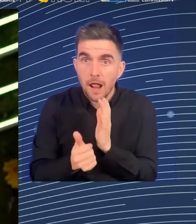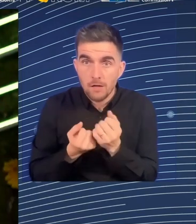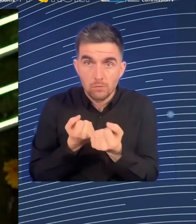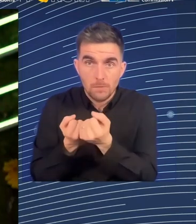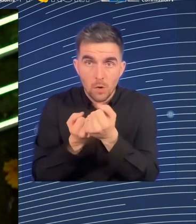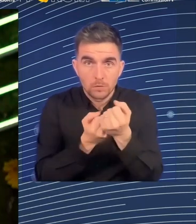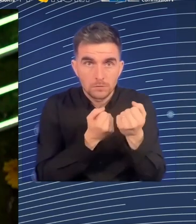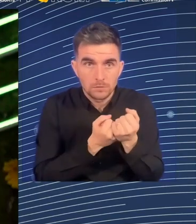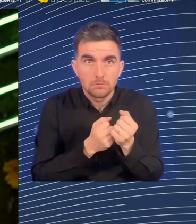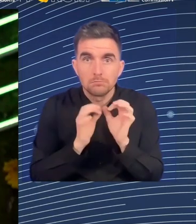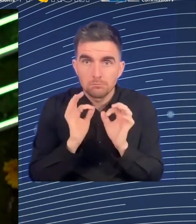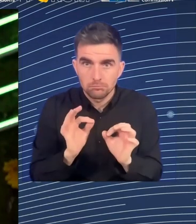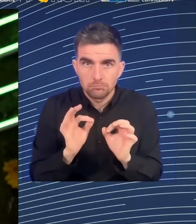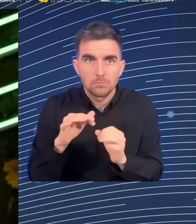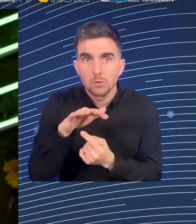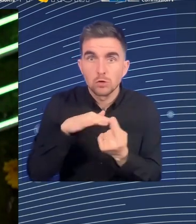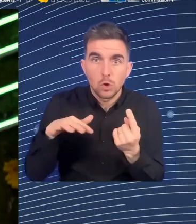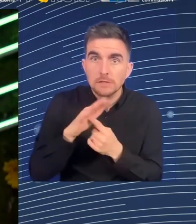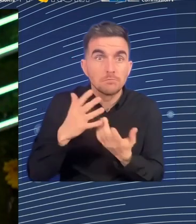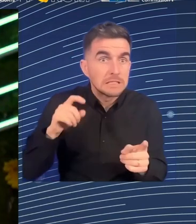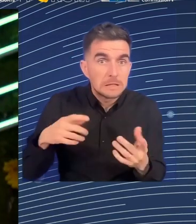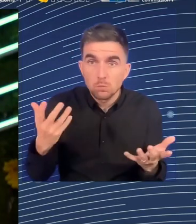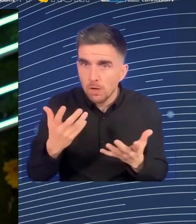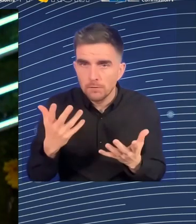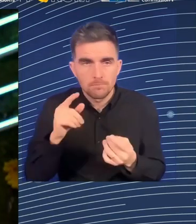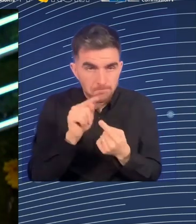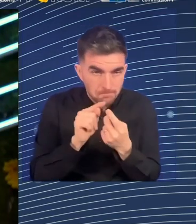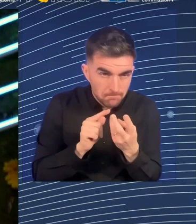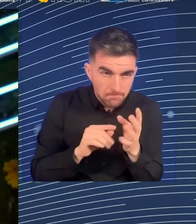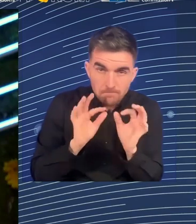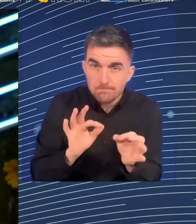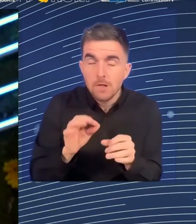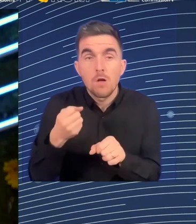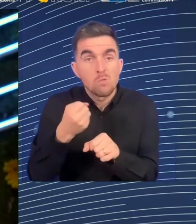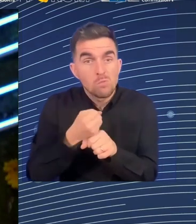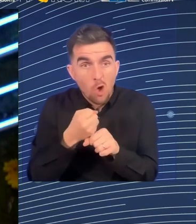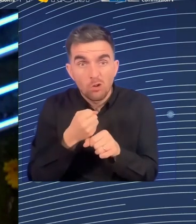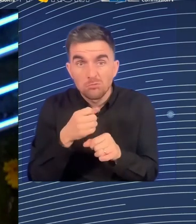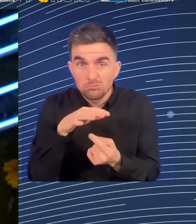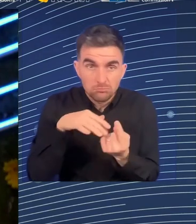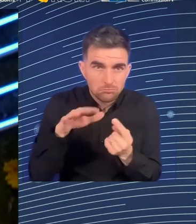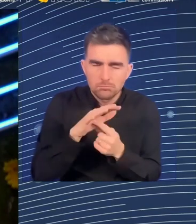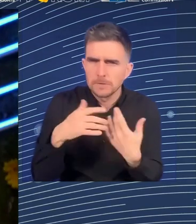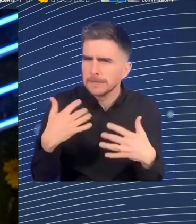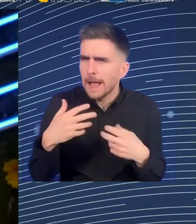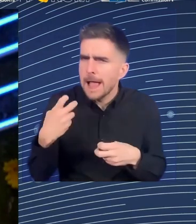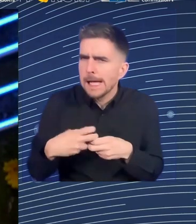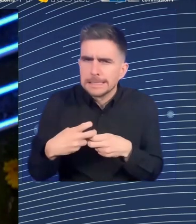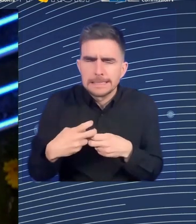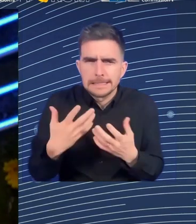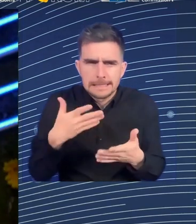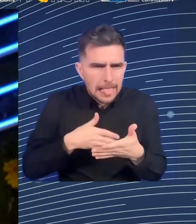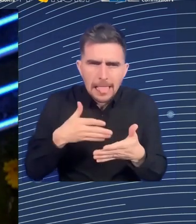one of the recommendations we would give is really for employer to map the skills that are needed for the job for which they